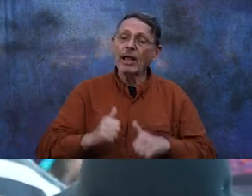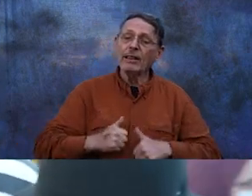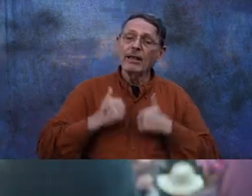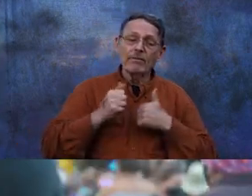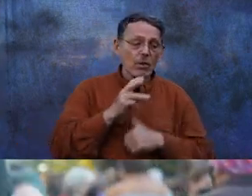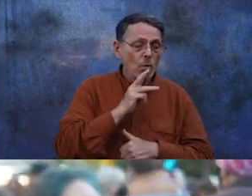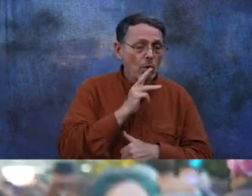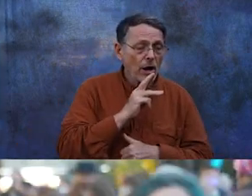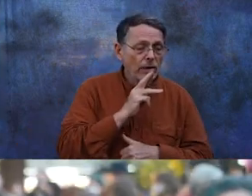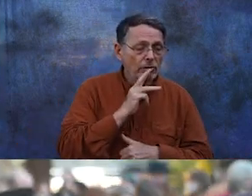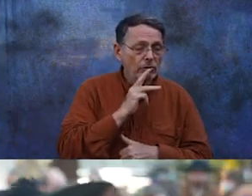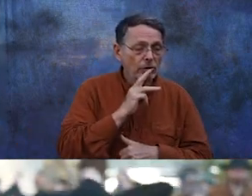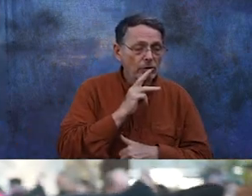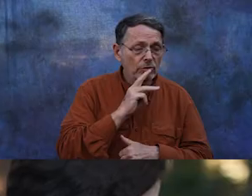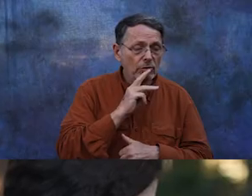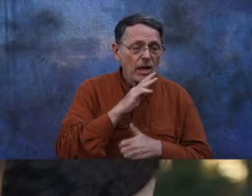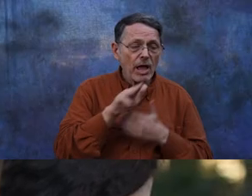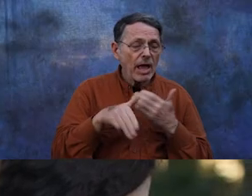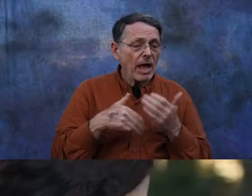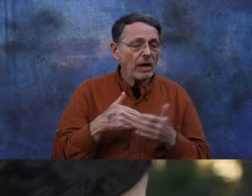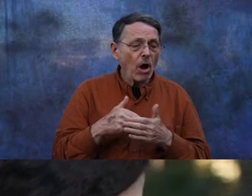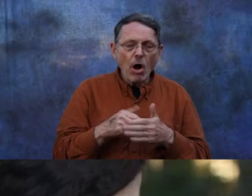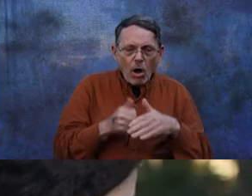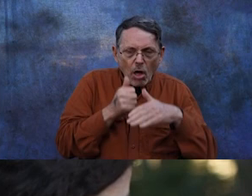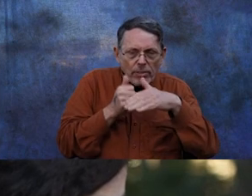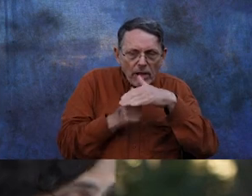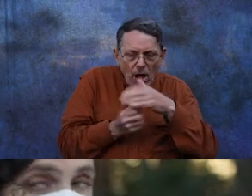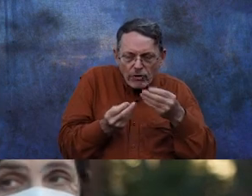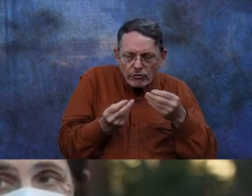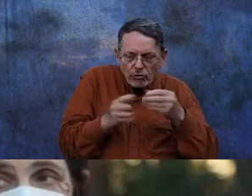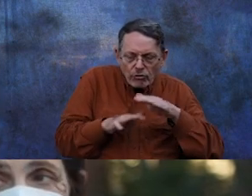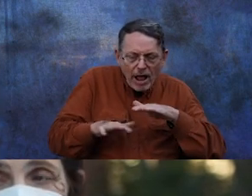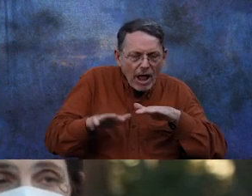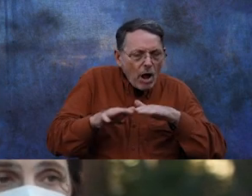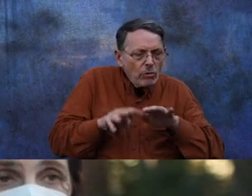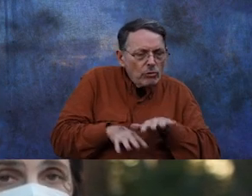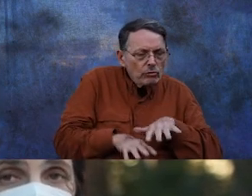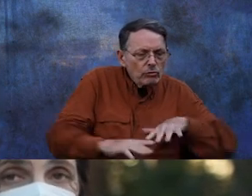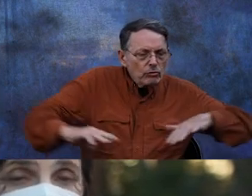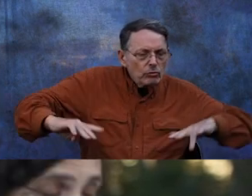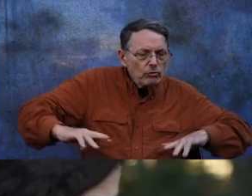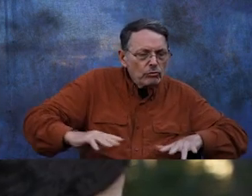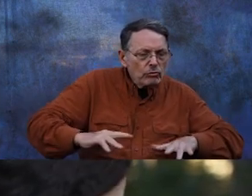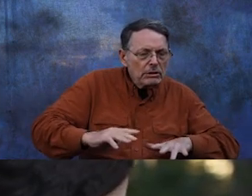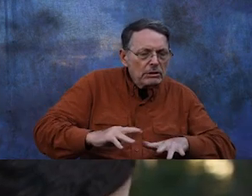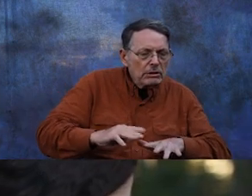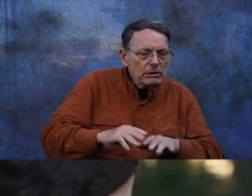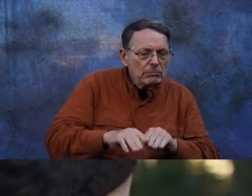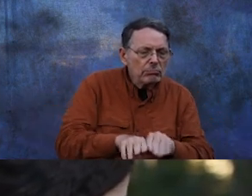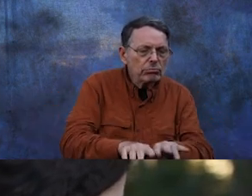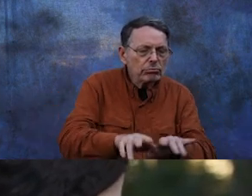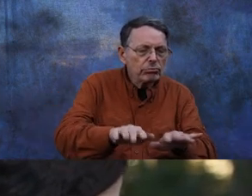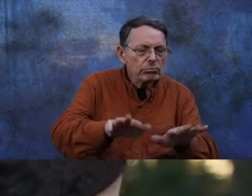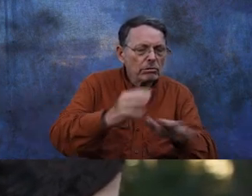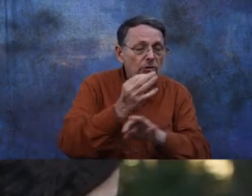living waters. May all the buried streams run free